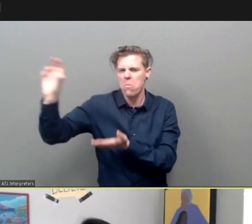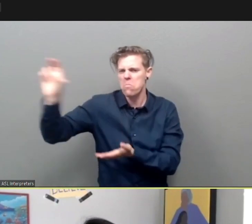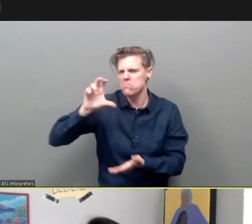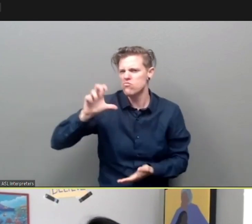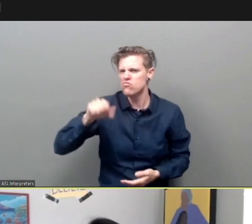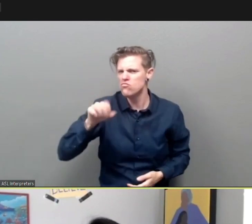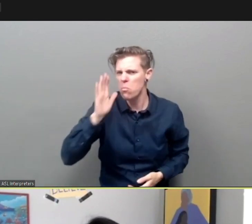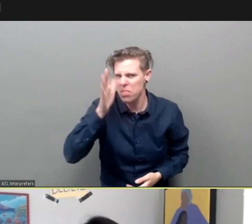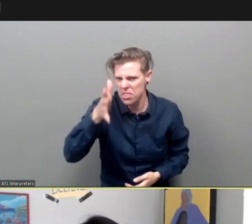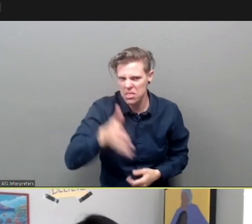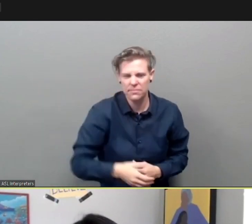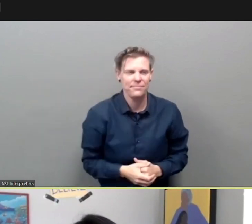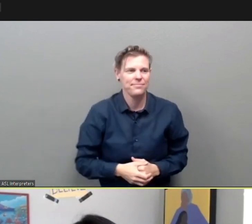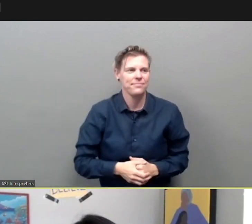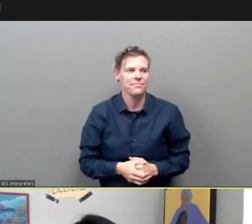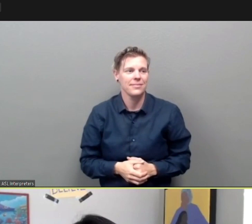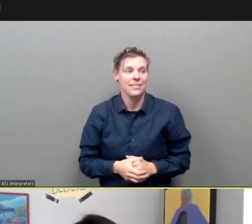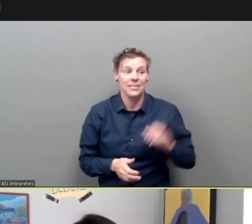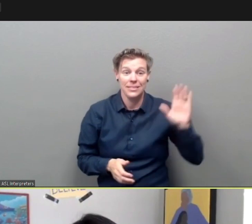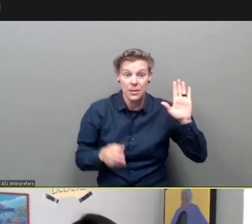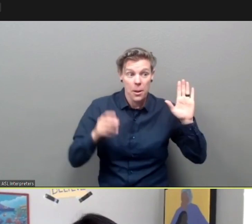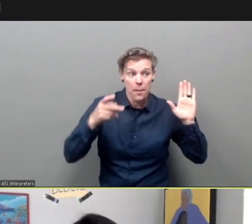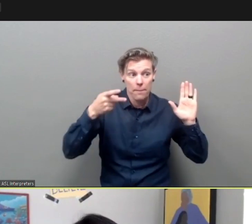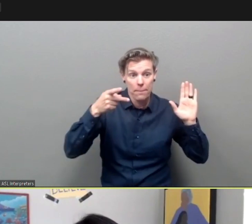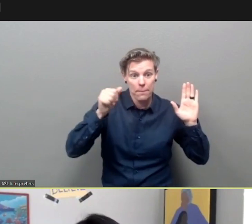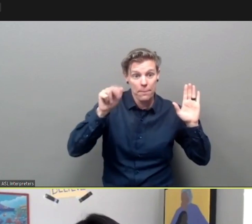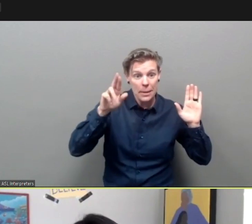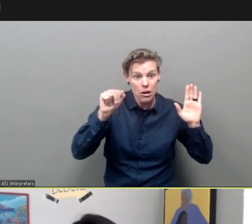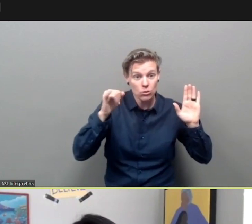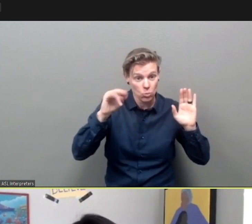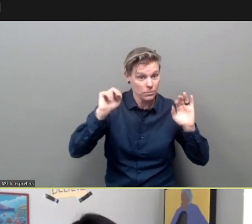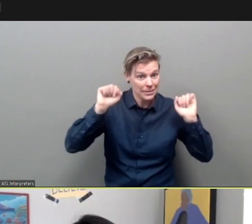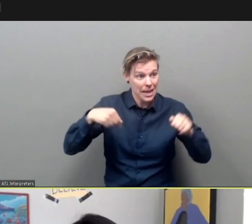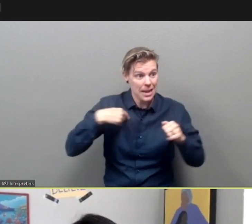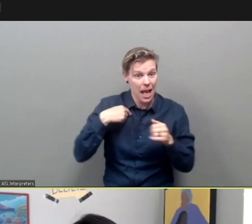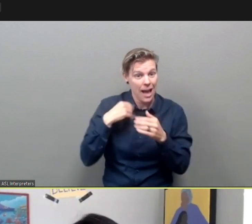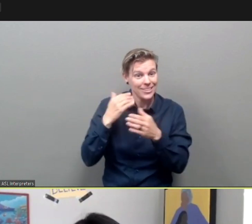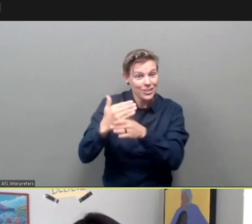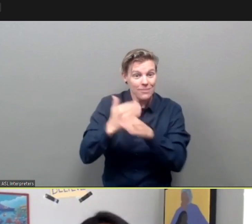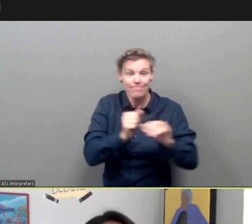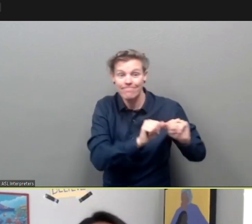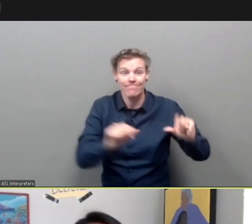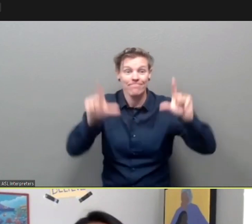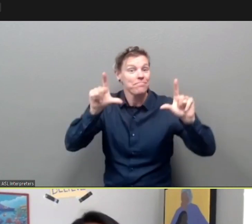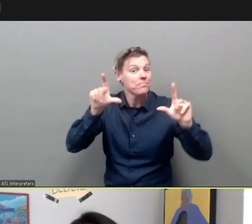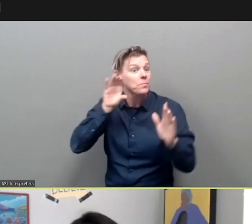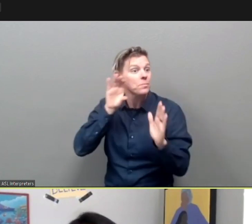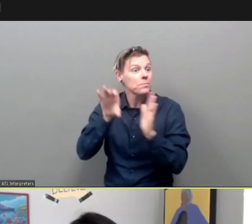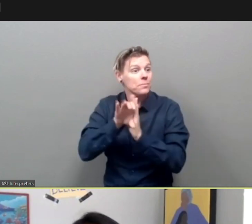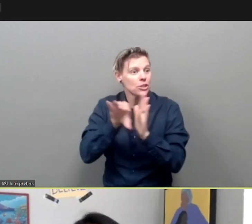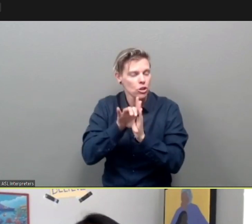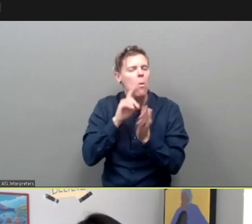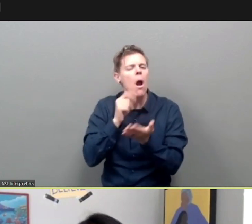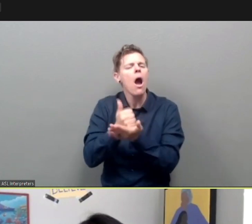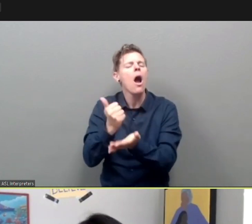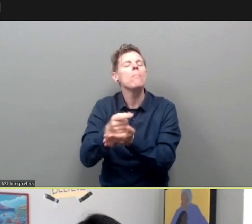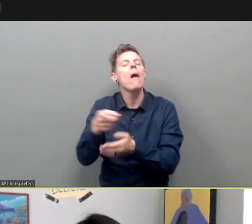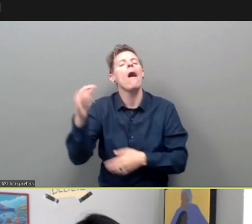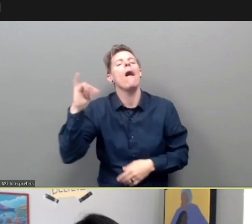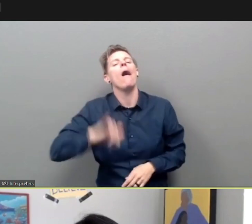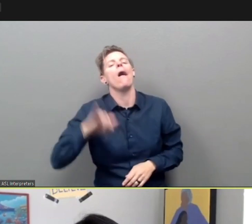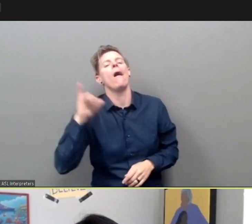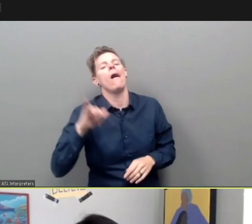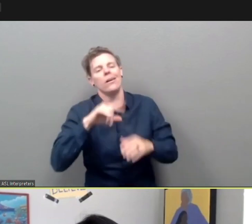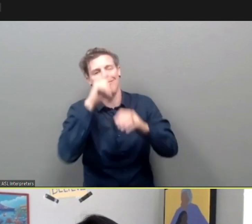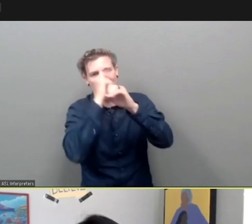I don't know if I could share a visual, because I did that might like just help, wrap people's head around how test to